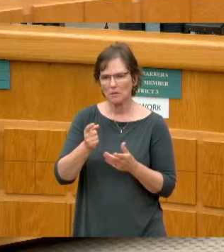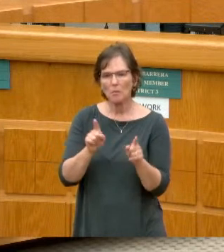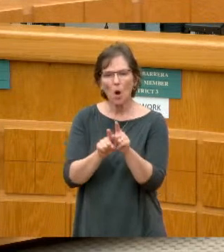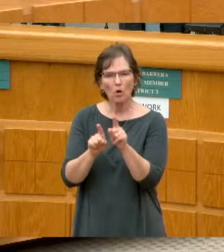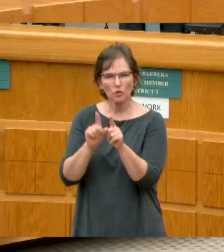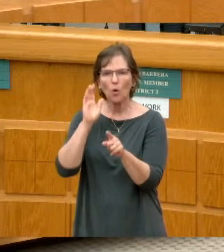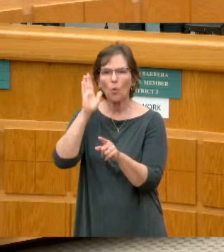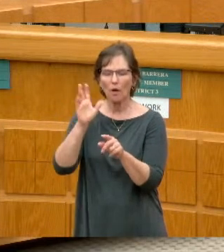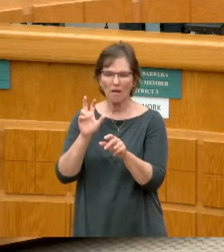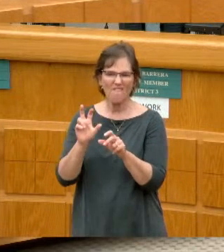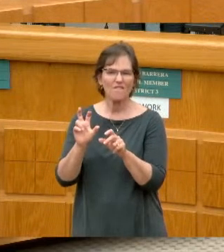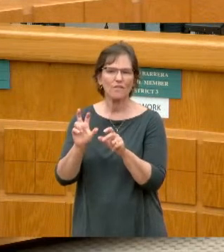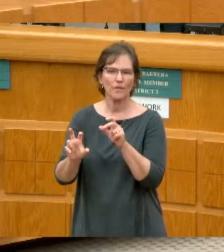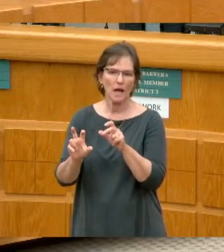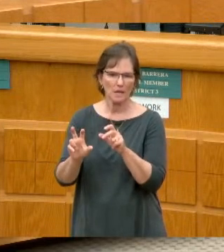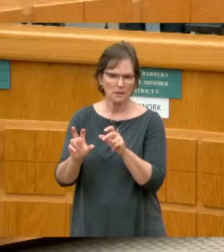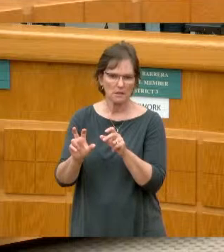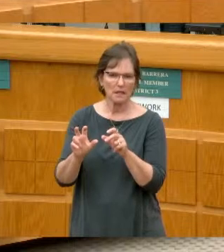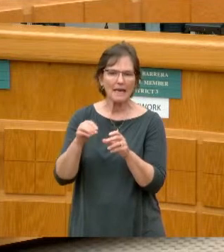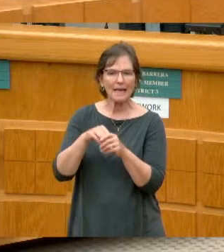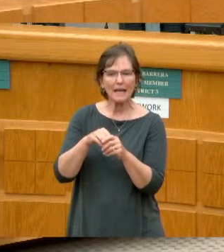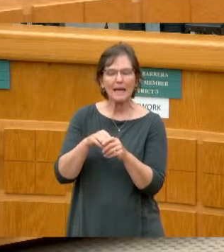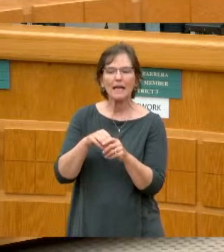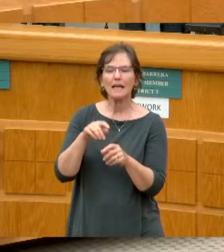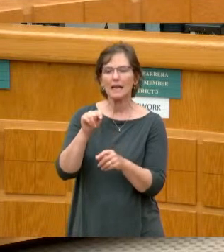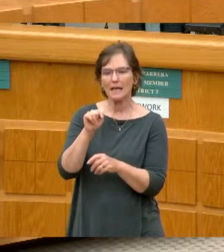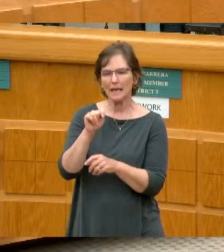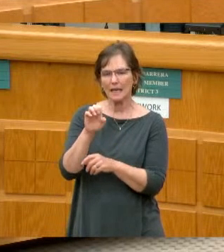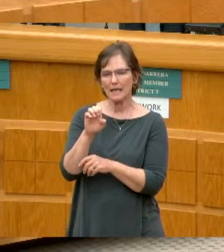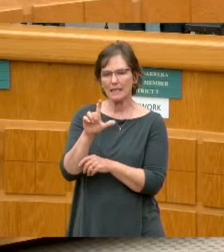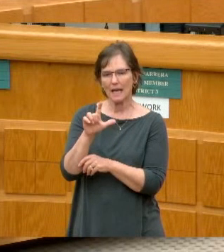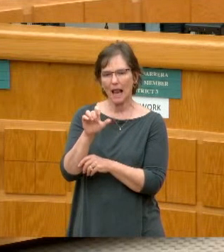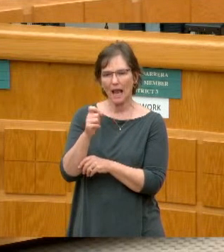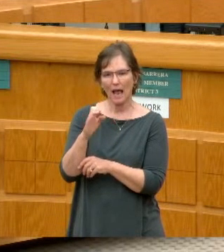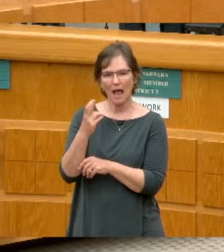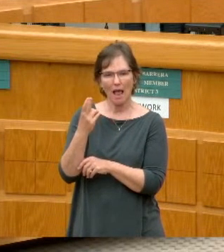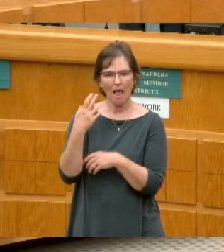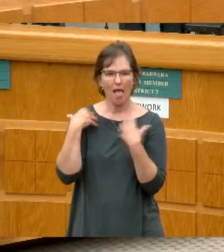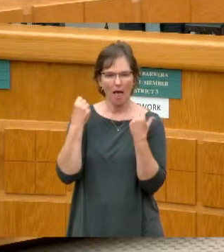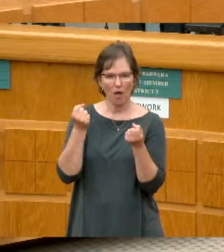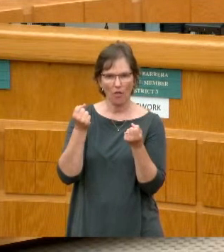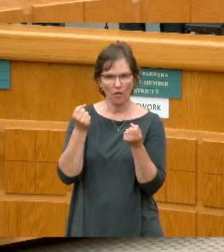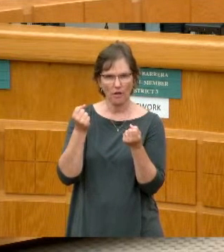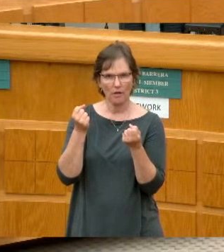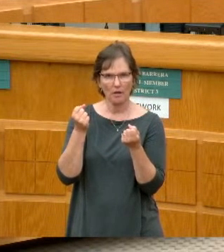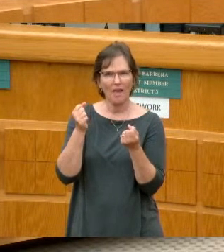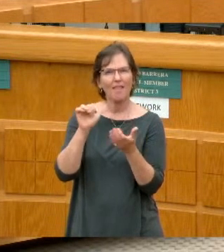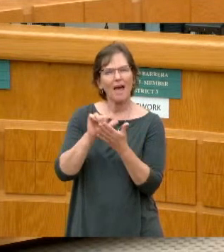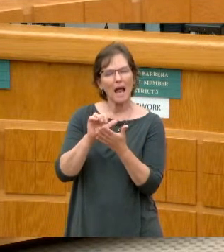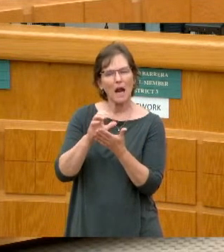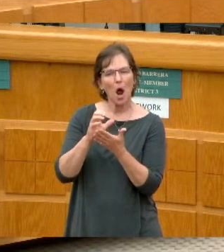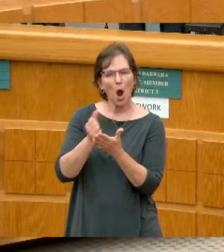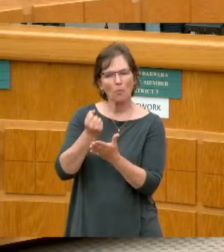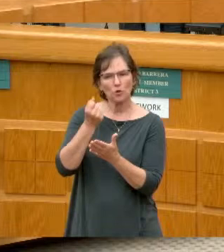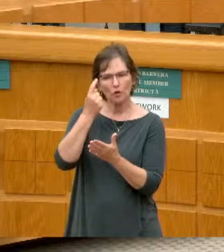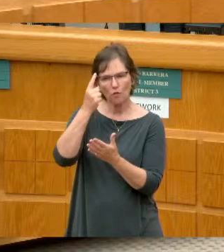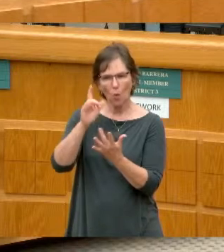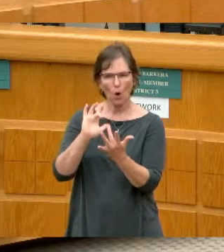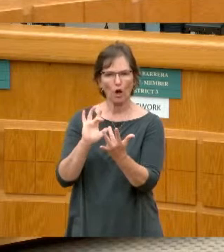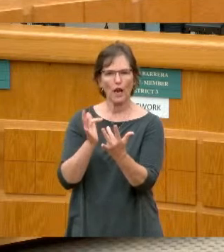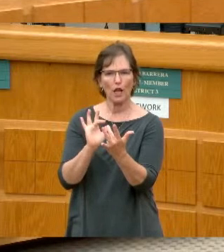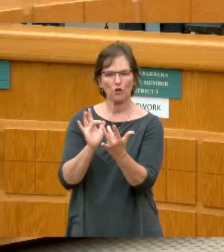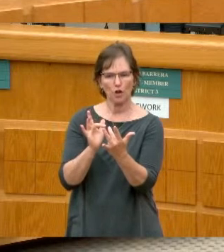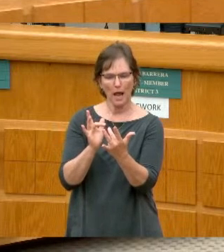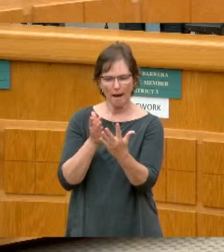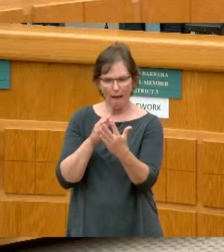own part at the county, we are going to be hiring a behavioral health coordinator at the hospital district, and we hope to do this within the next